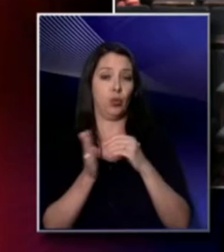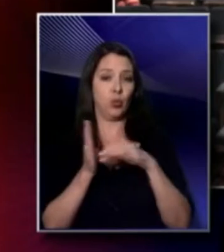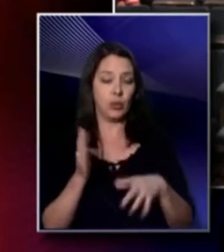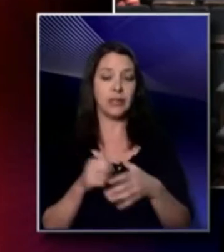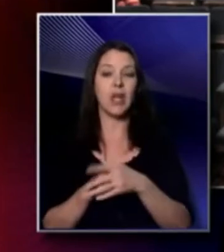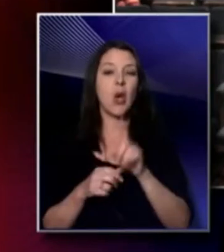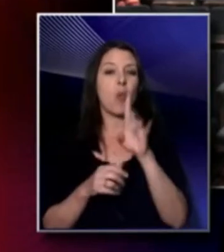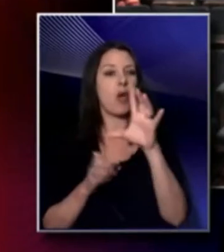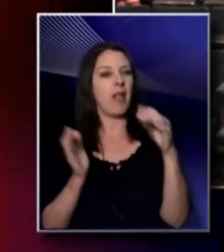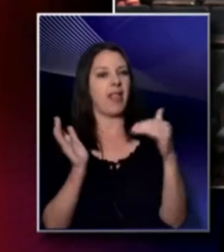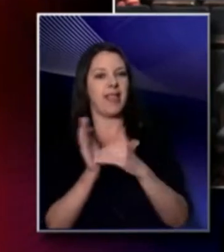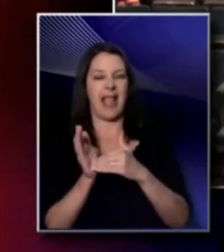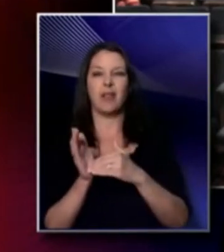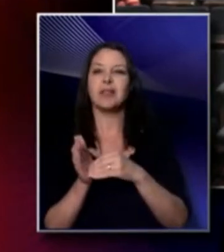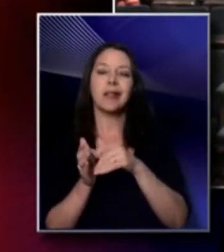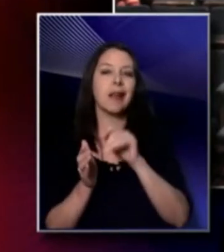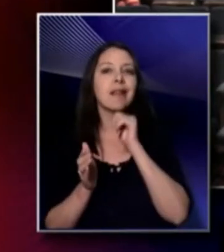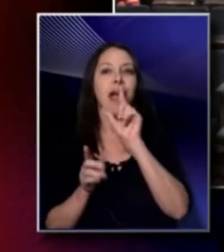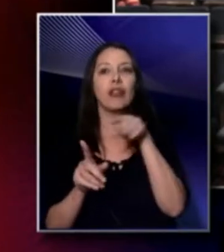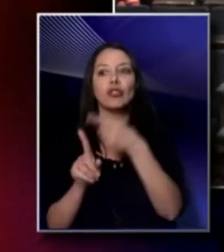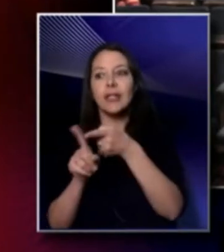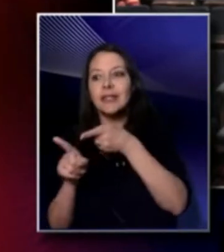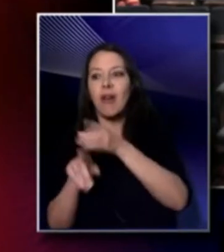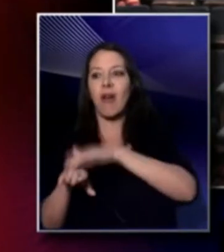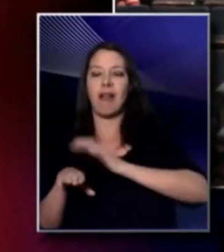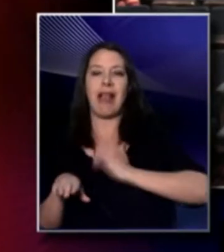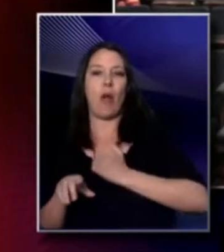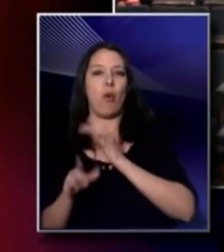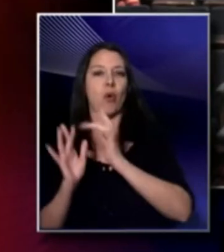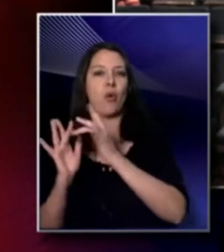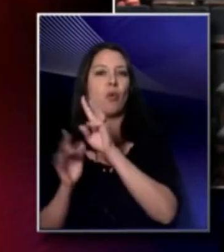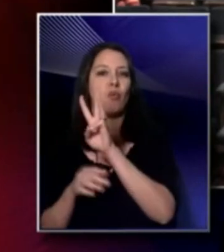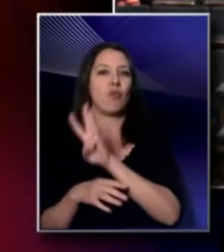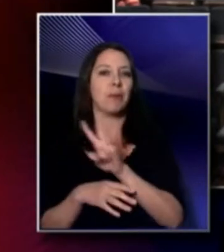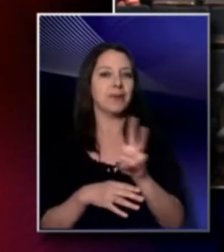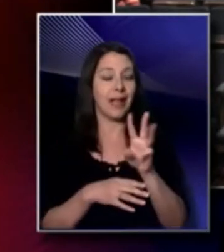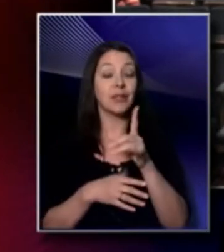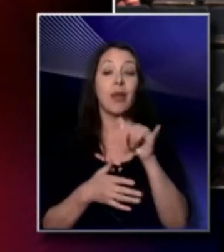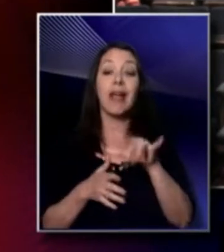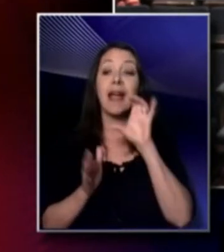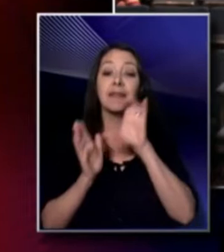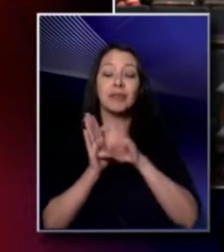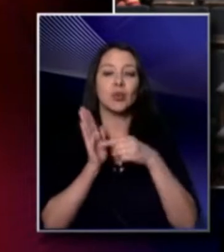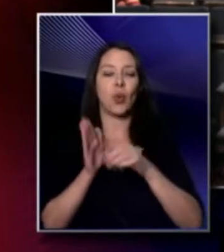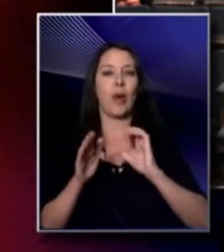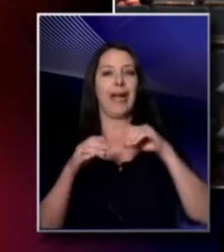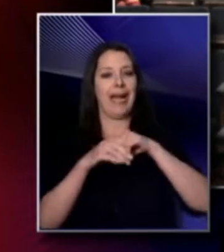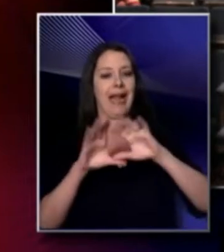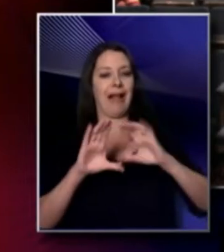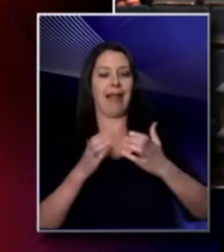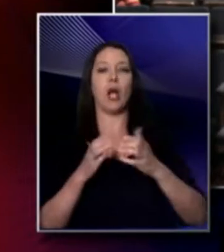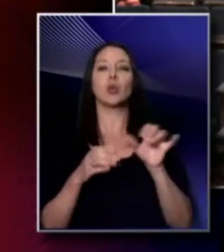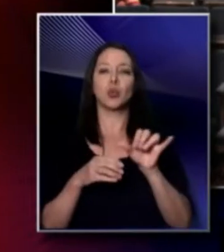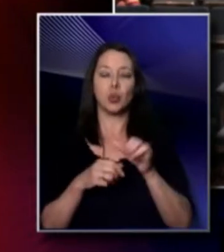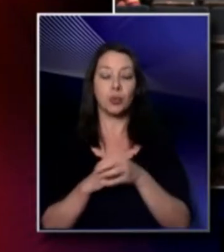100,000 on Facebook alone, not counting the website and other things, including press releases. The other thing I'd like to point out